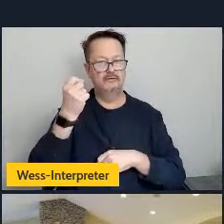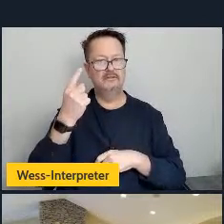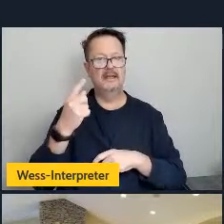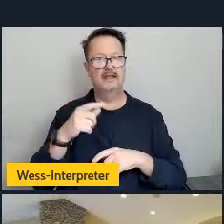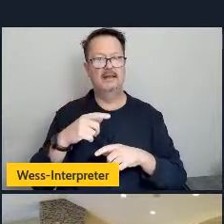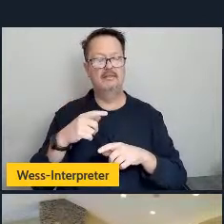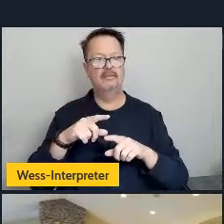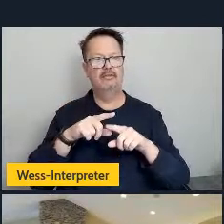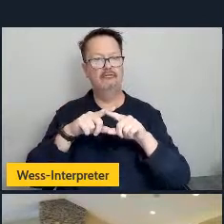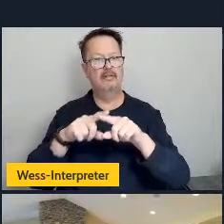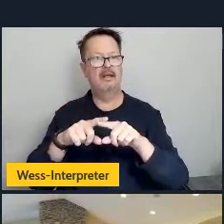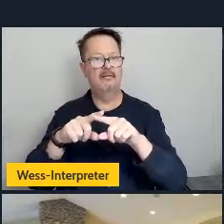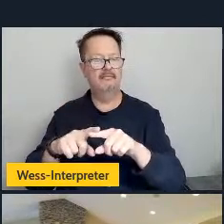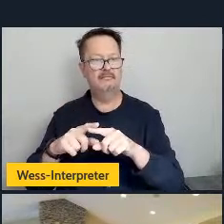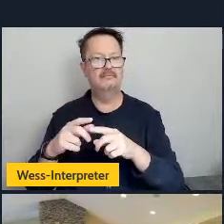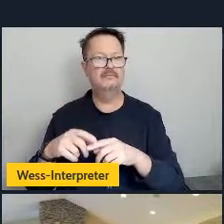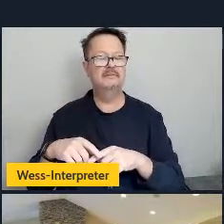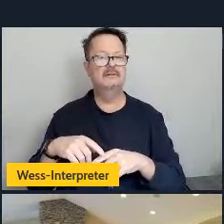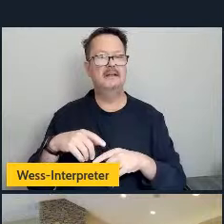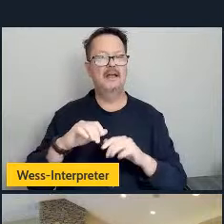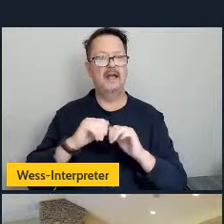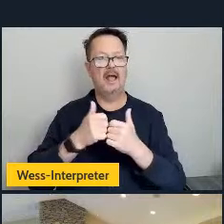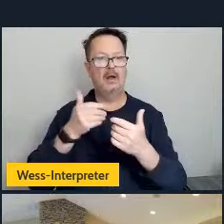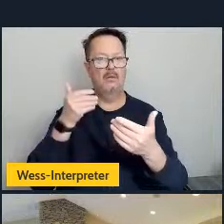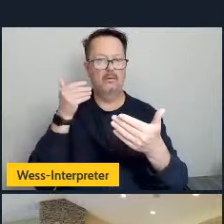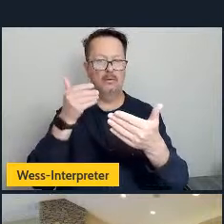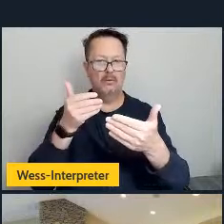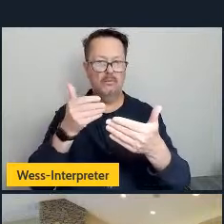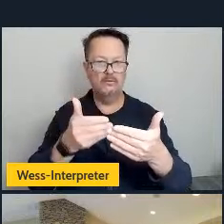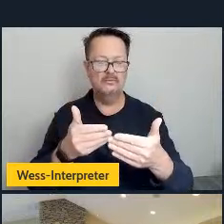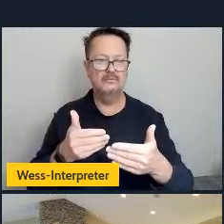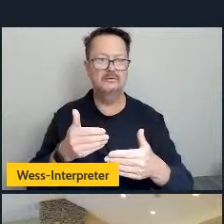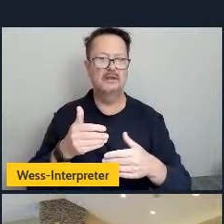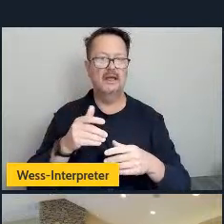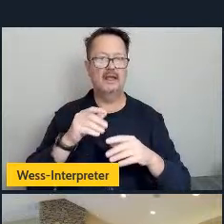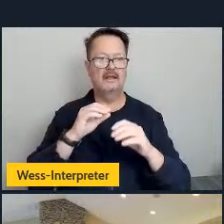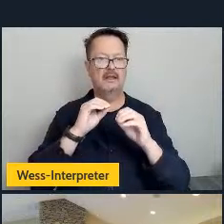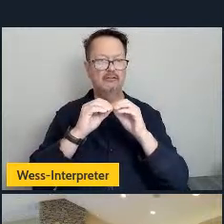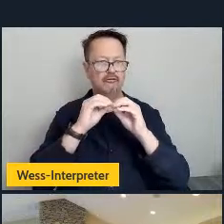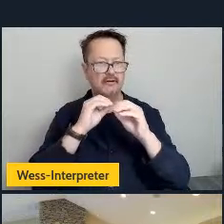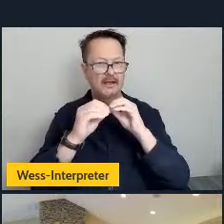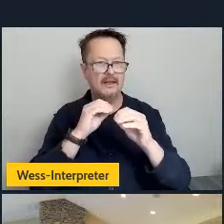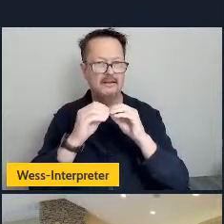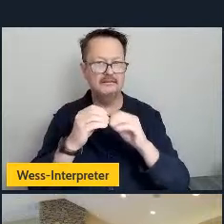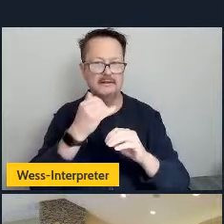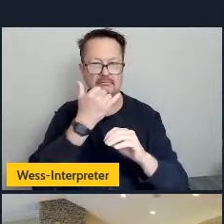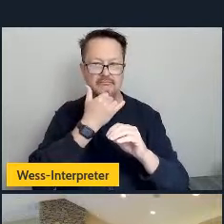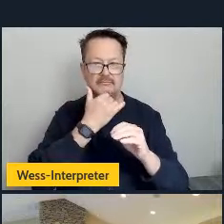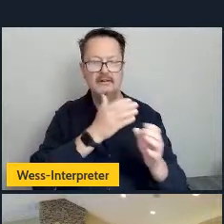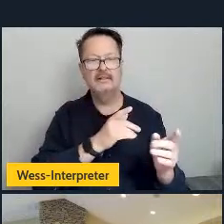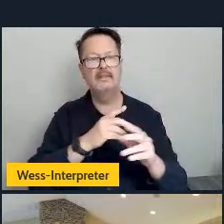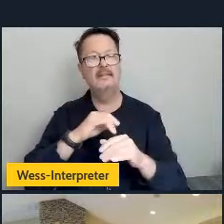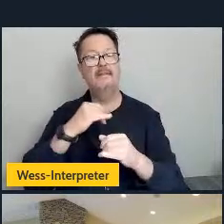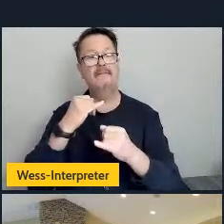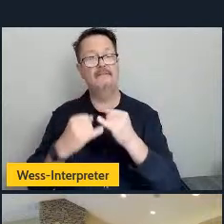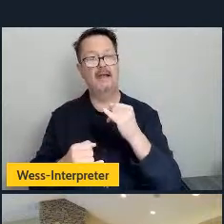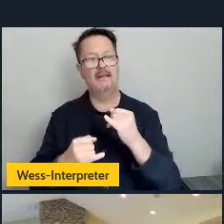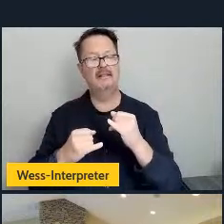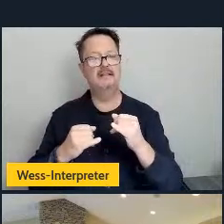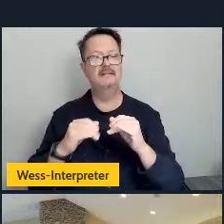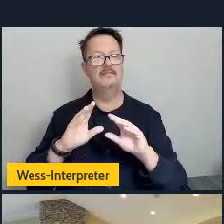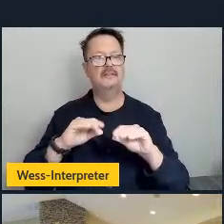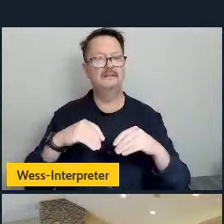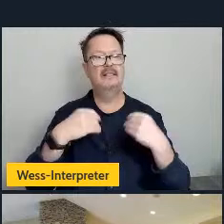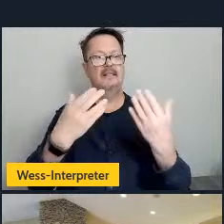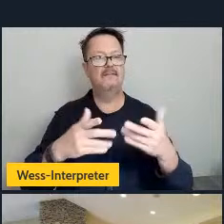we can cause workloads to behave as described and correctly. And finally, delivery performance. So as the